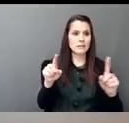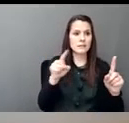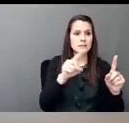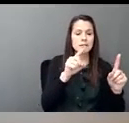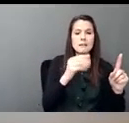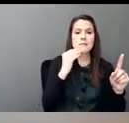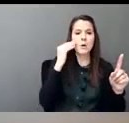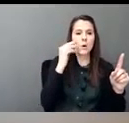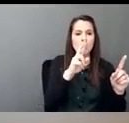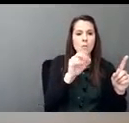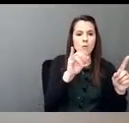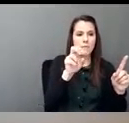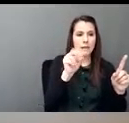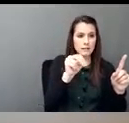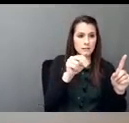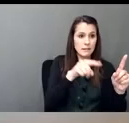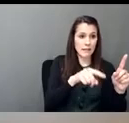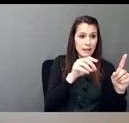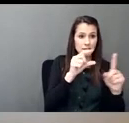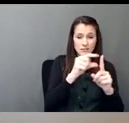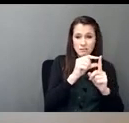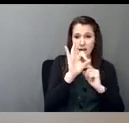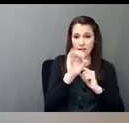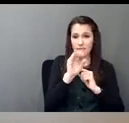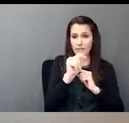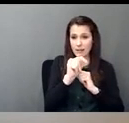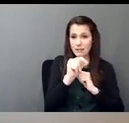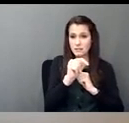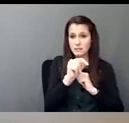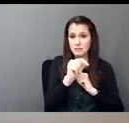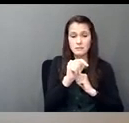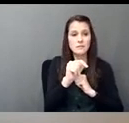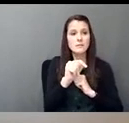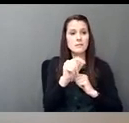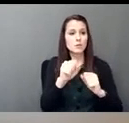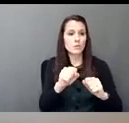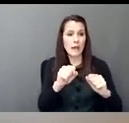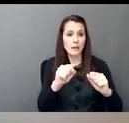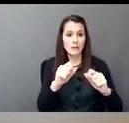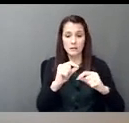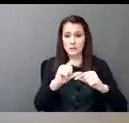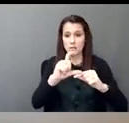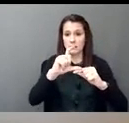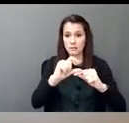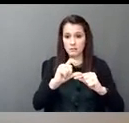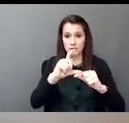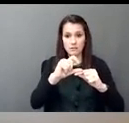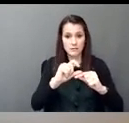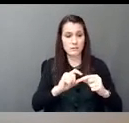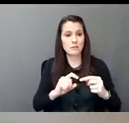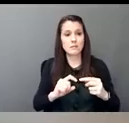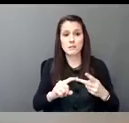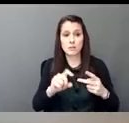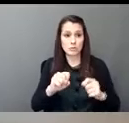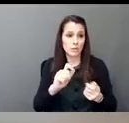ribbon in the font section, where it allows you to increase and decrease the size of the font, allows you to change